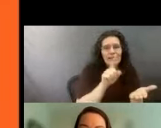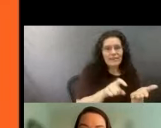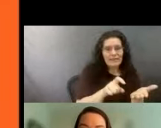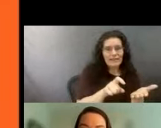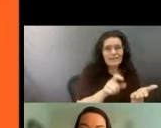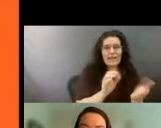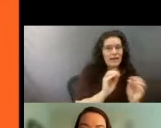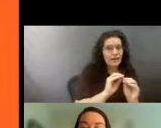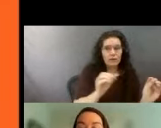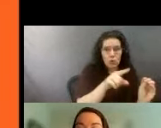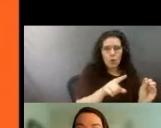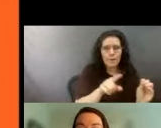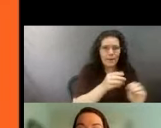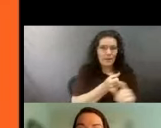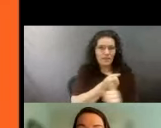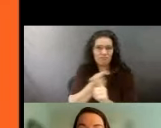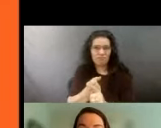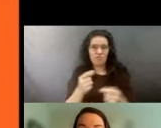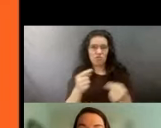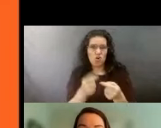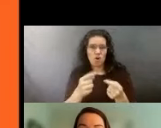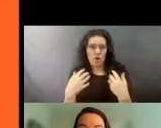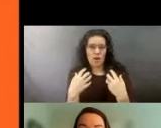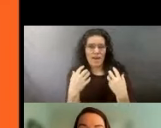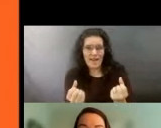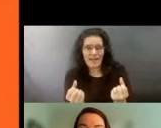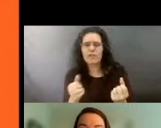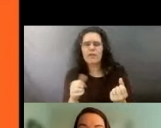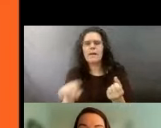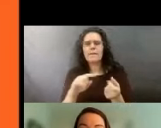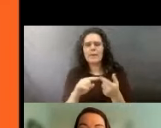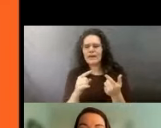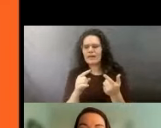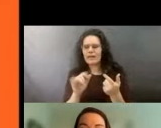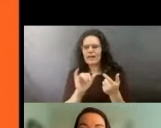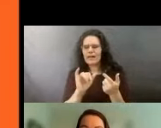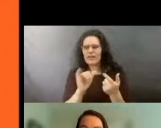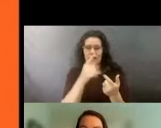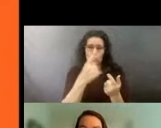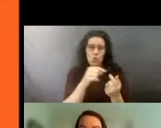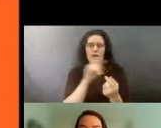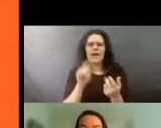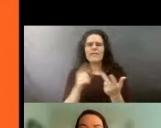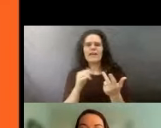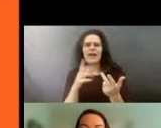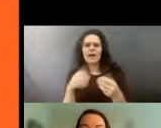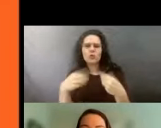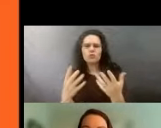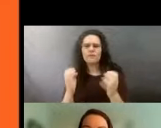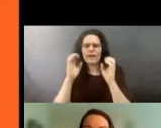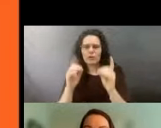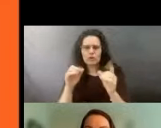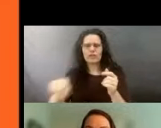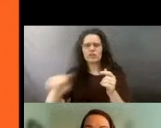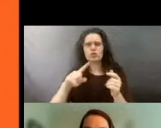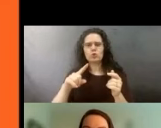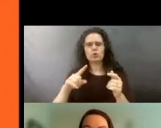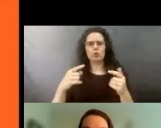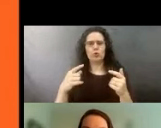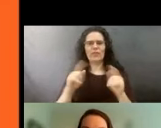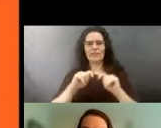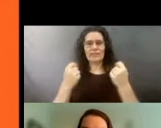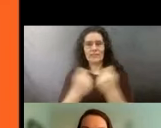for disability, as I know was addressed during prior webinars. And then also, how do you provide appropriate education to the healthcare team about